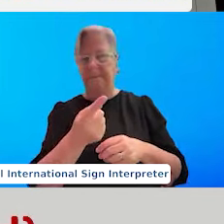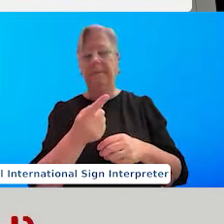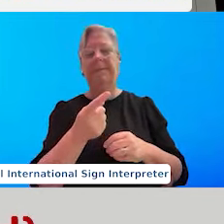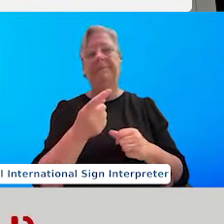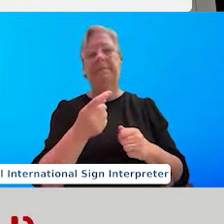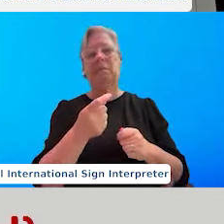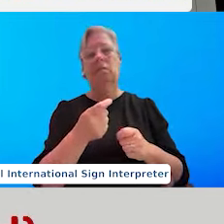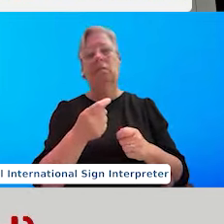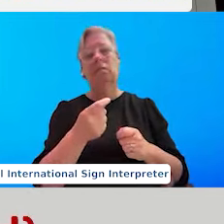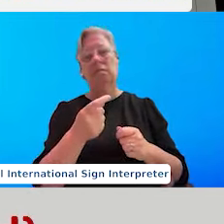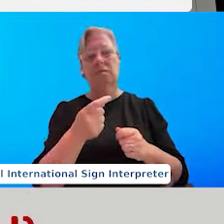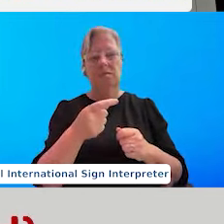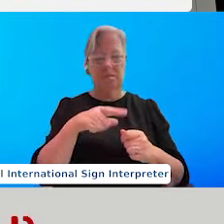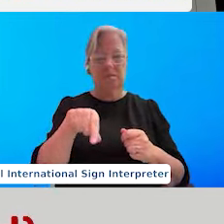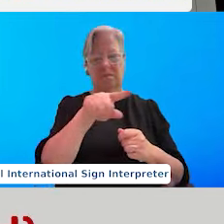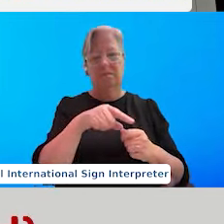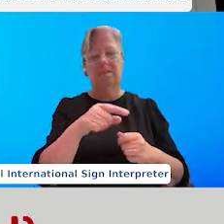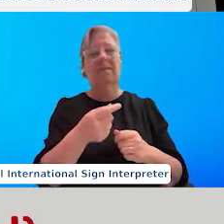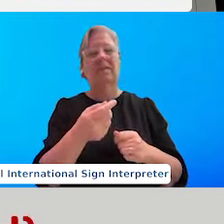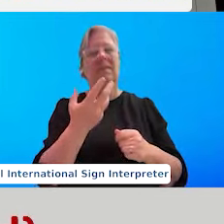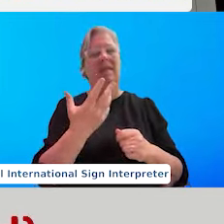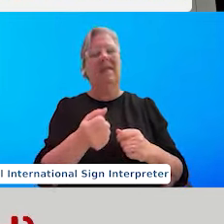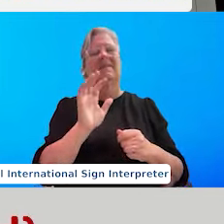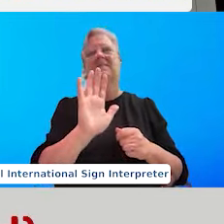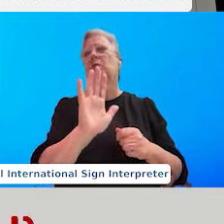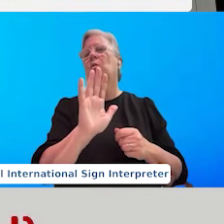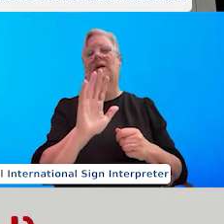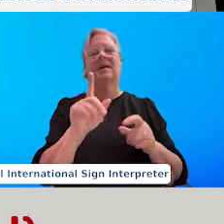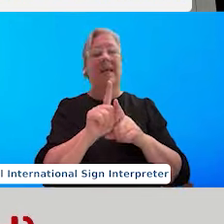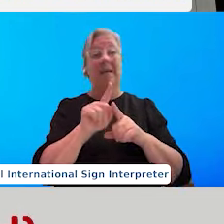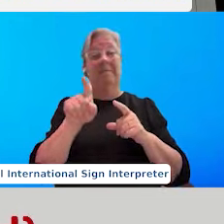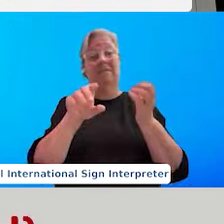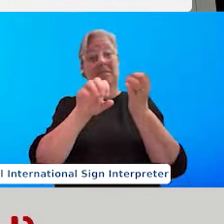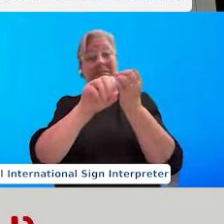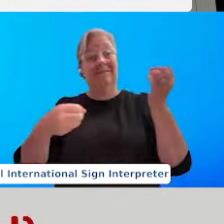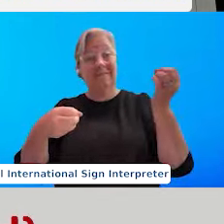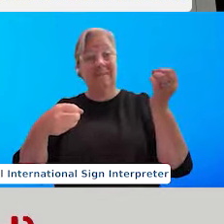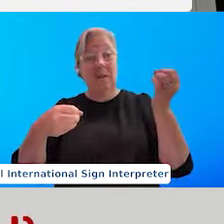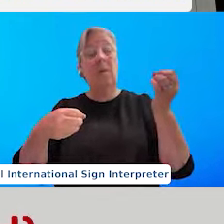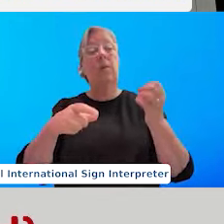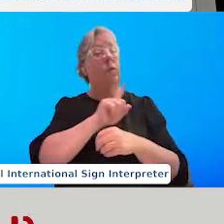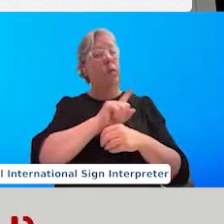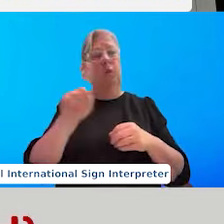learning materials or learning in instruction materials.